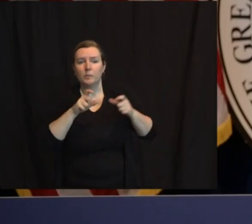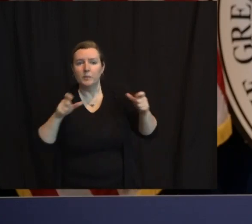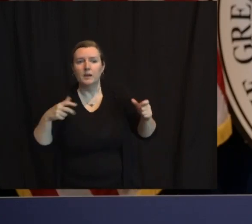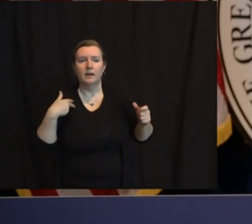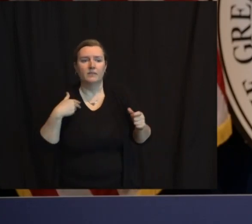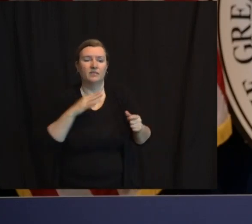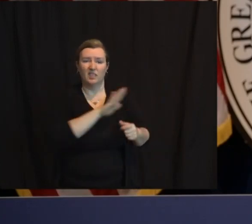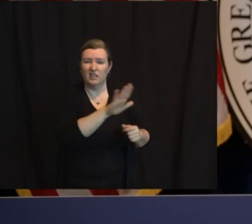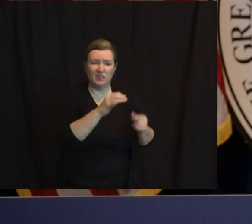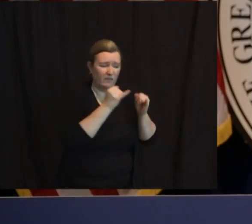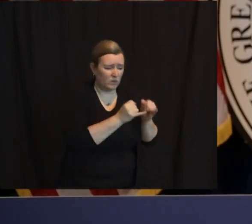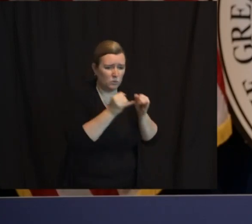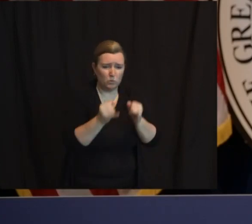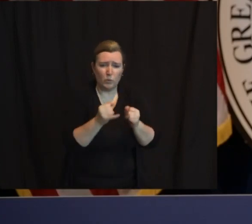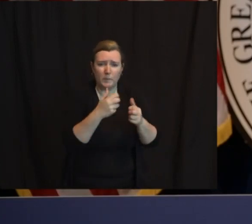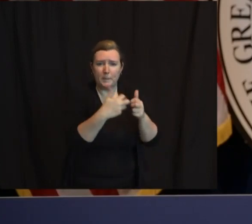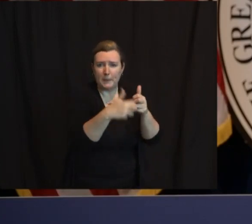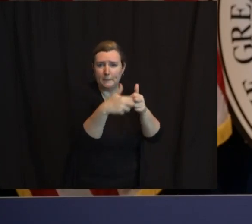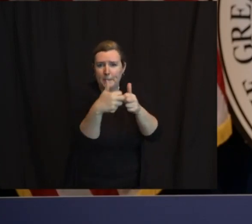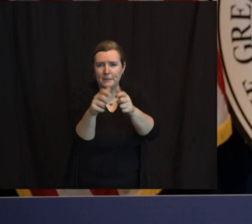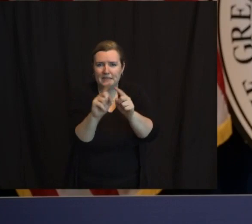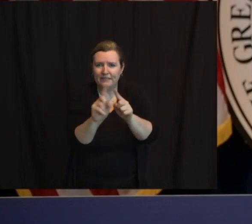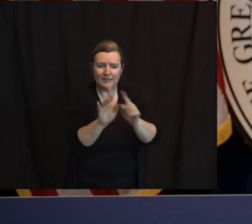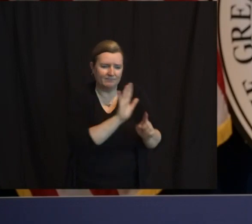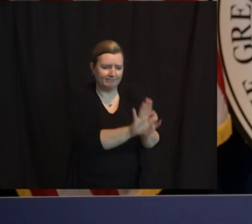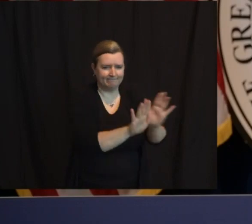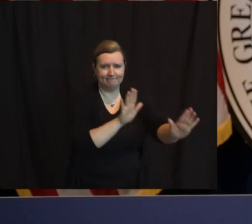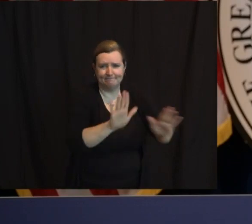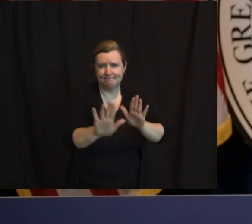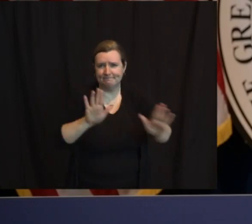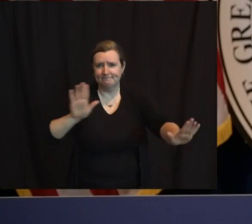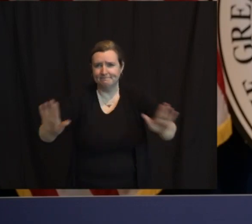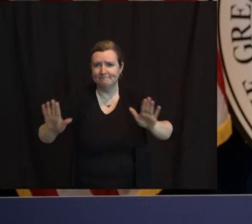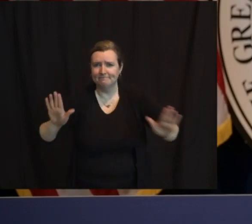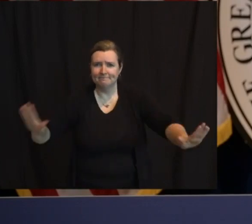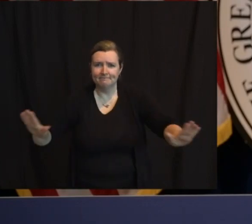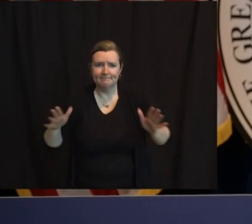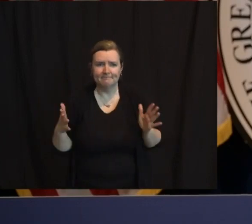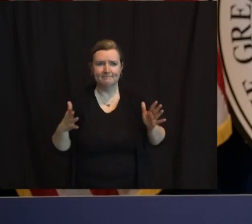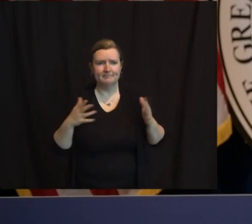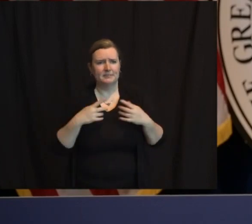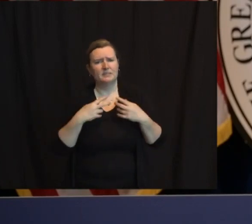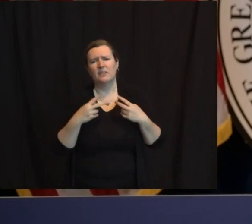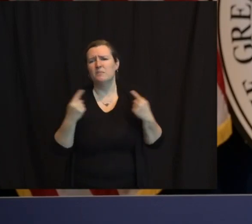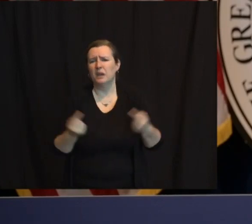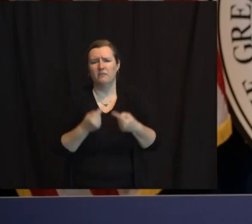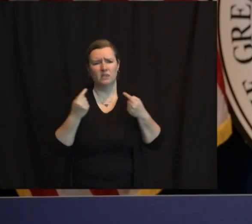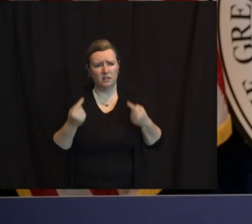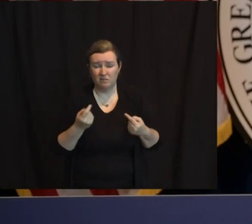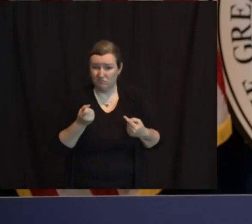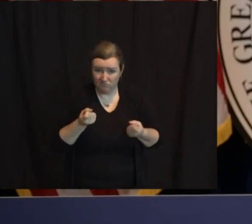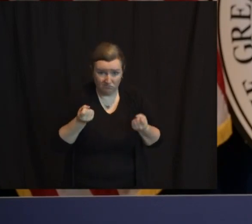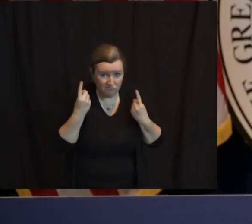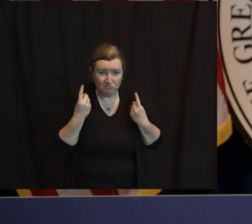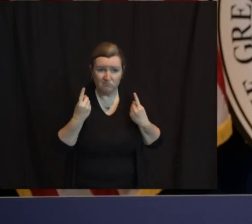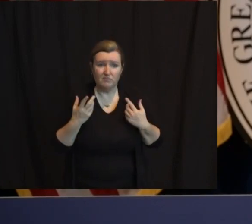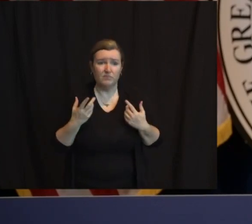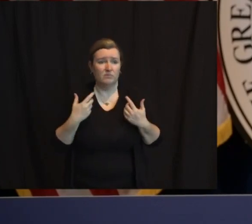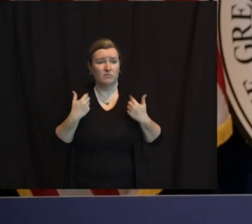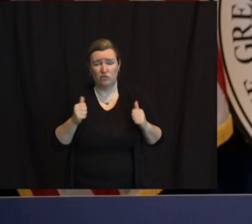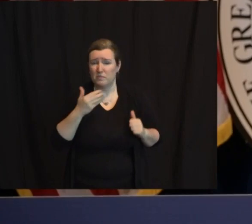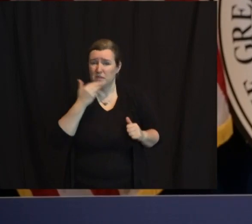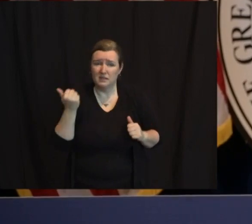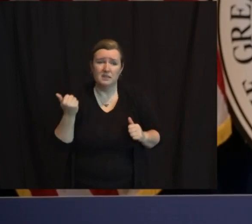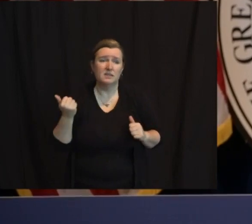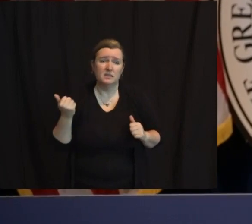is not abstract for us. This is real. It's painful. We get it, and we're doing everything we can to chop through it.